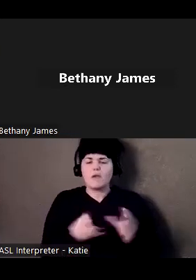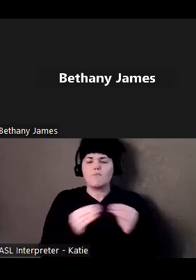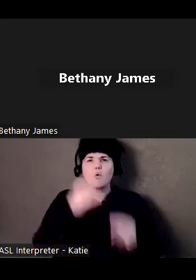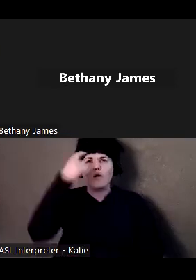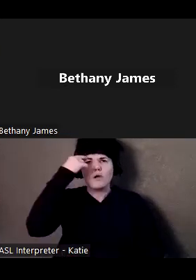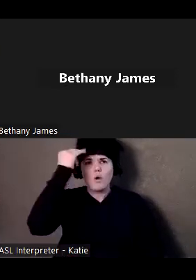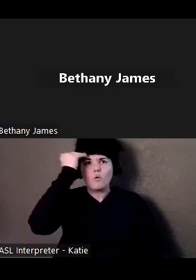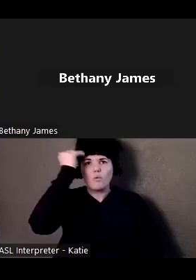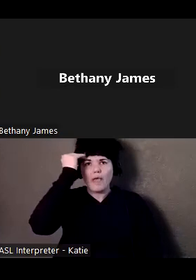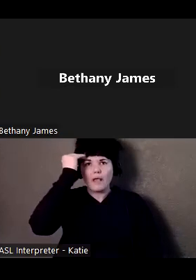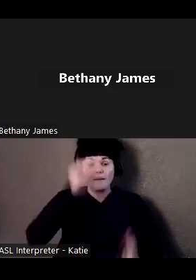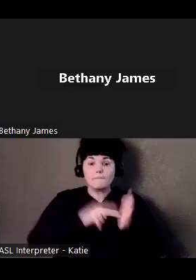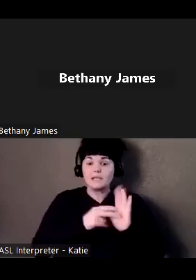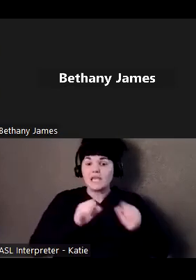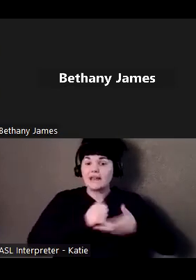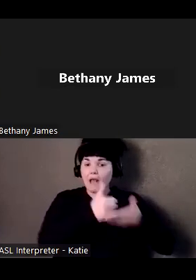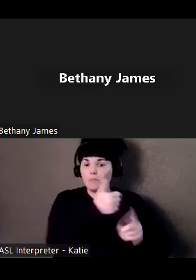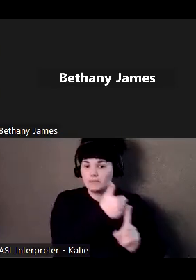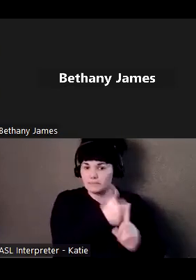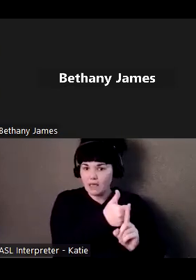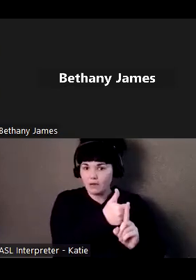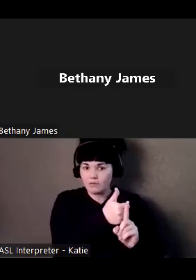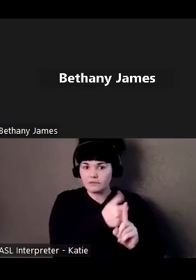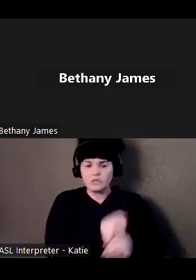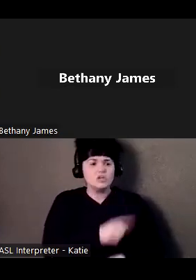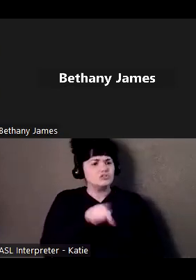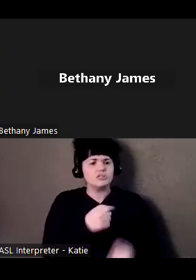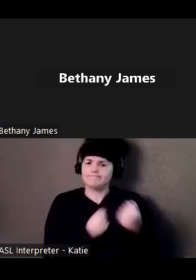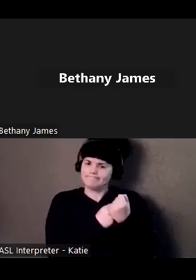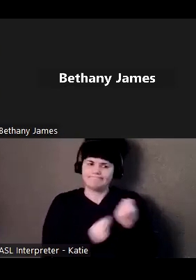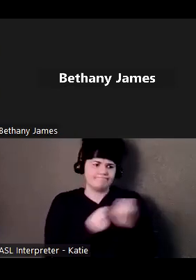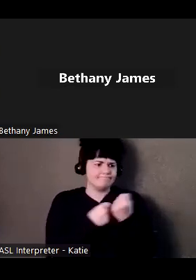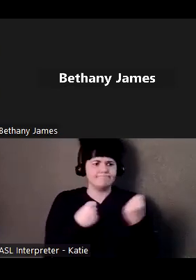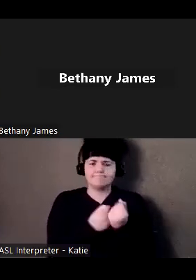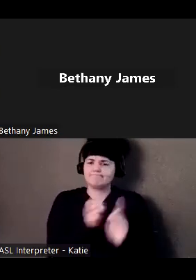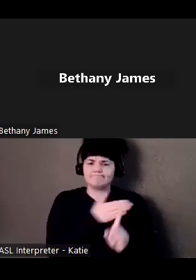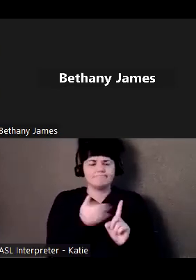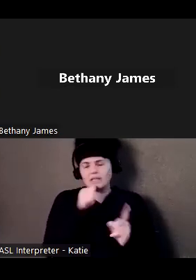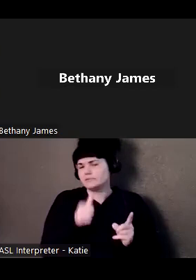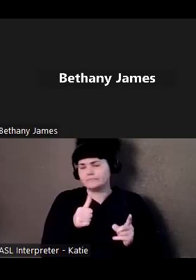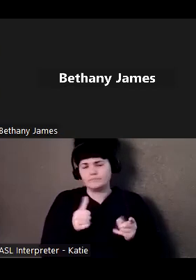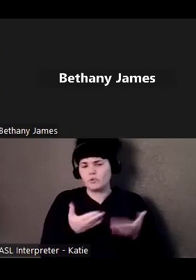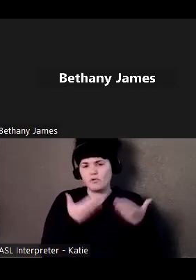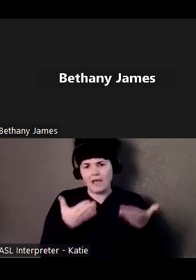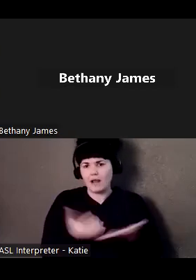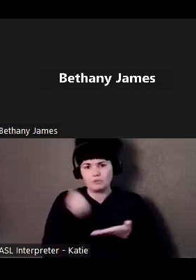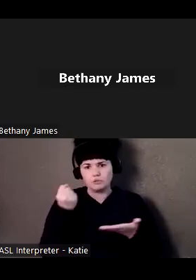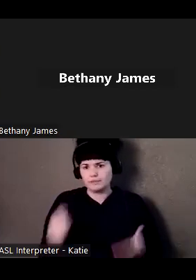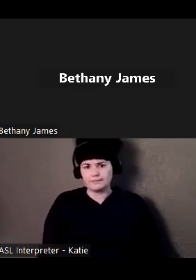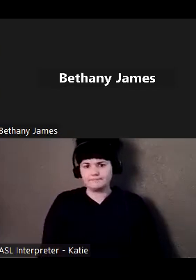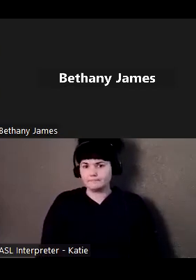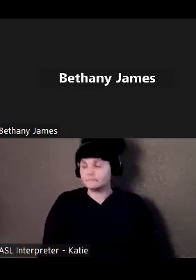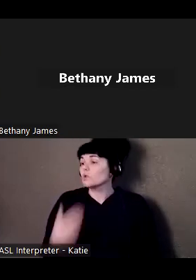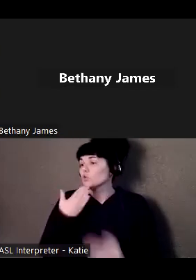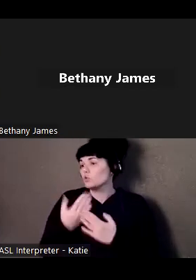them to help themselves. Affirmation alone will not provide this opportunity. That's a good one. I like